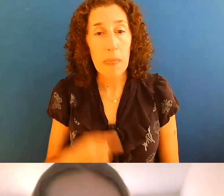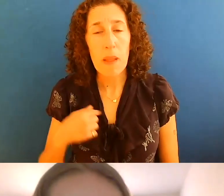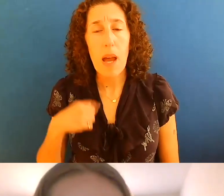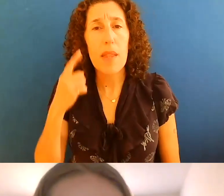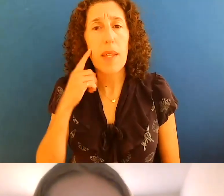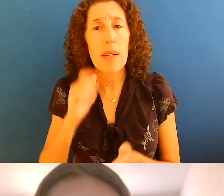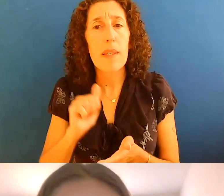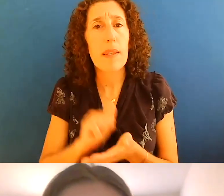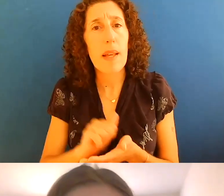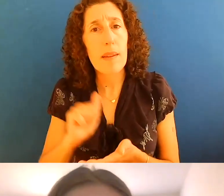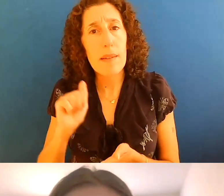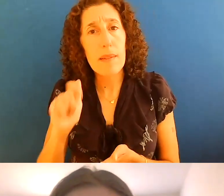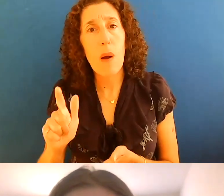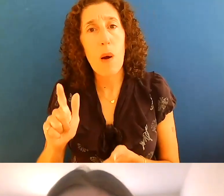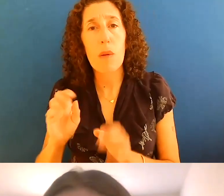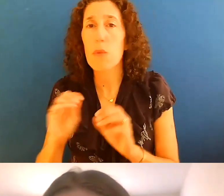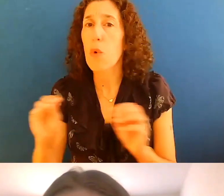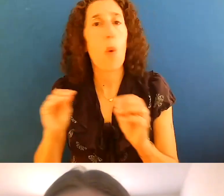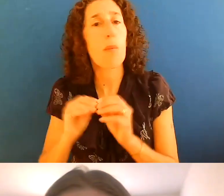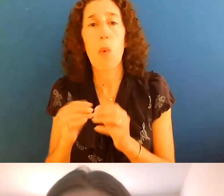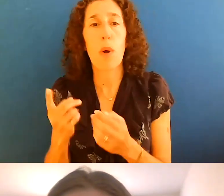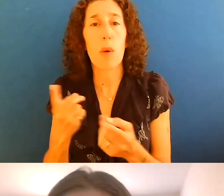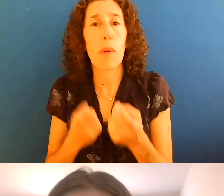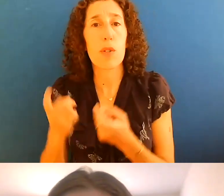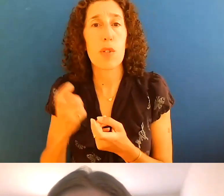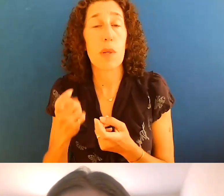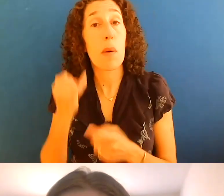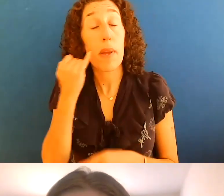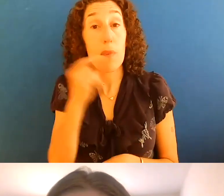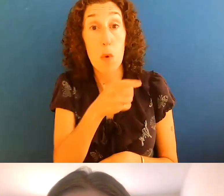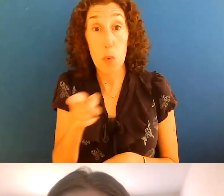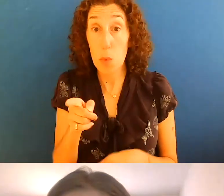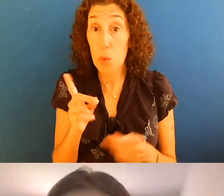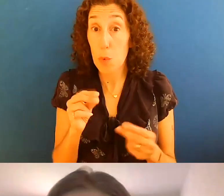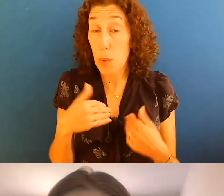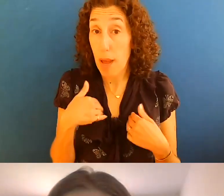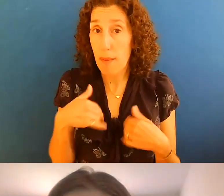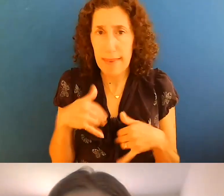have, but if anyone has any other questions, feel free to put those in the chat and we can get them to Carrie.